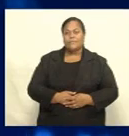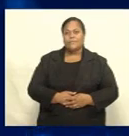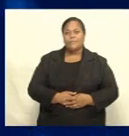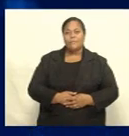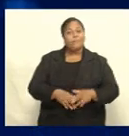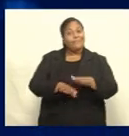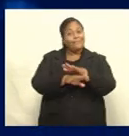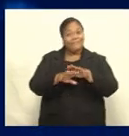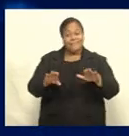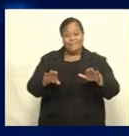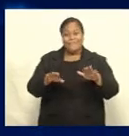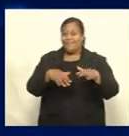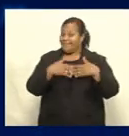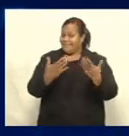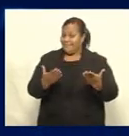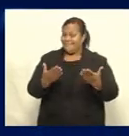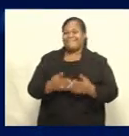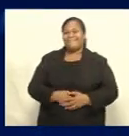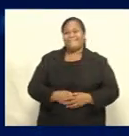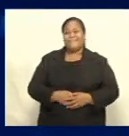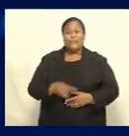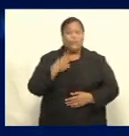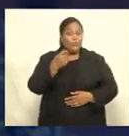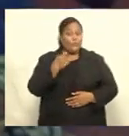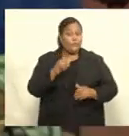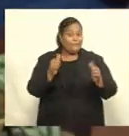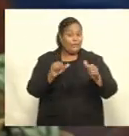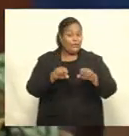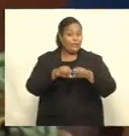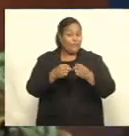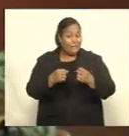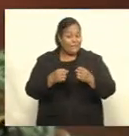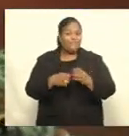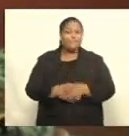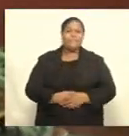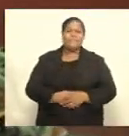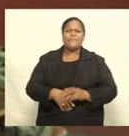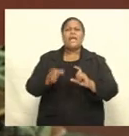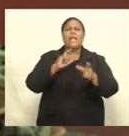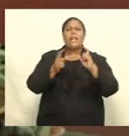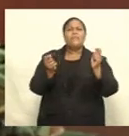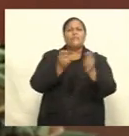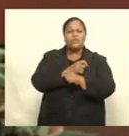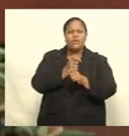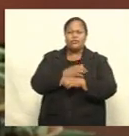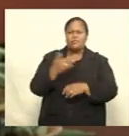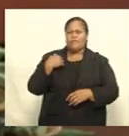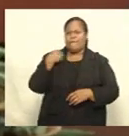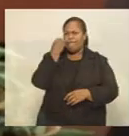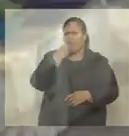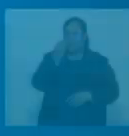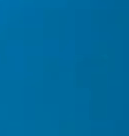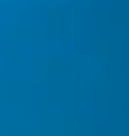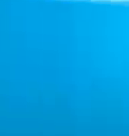That is the latest from my end, but coming up after the break, climate change affects food source. Stay with us.